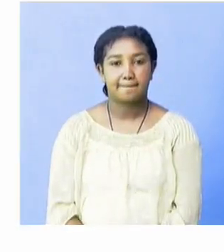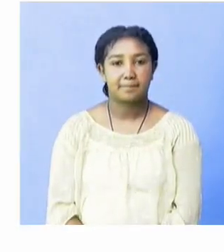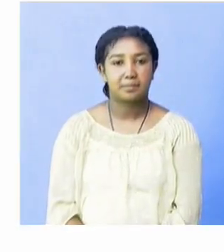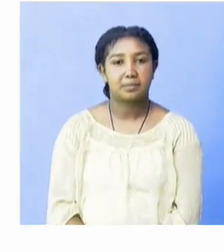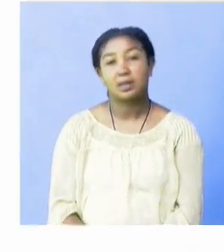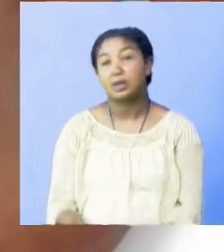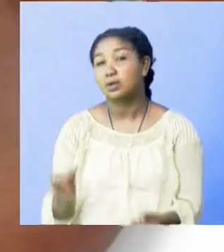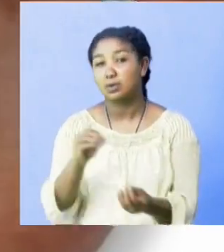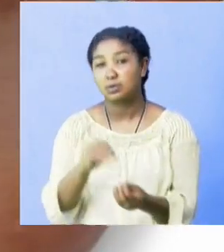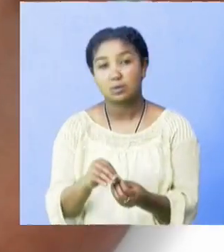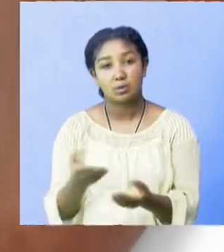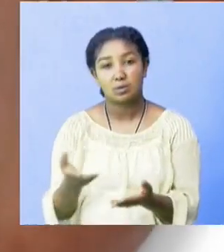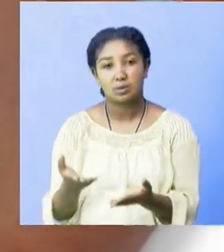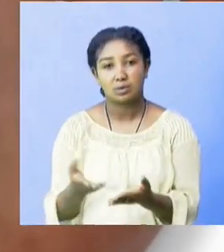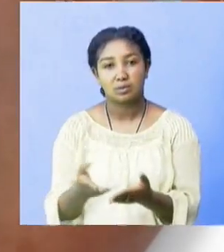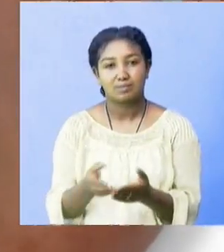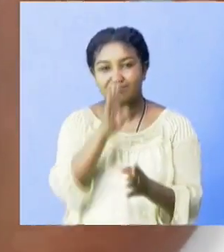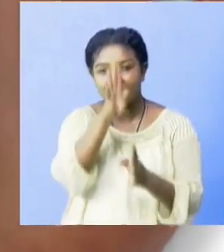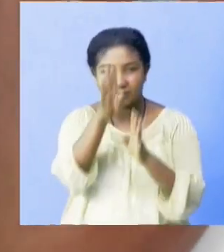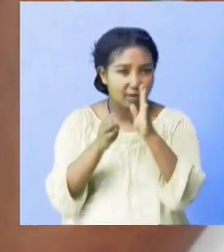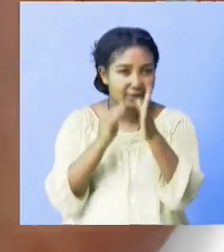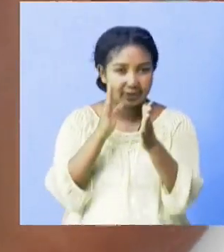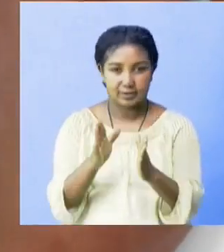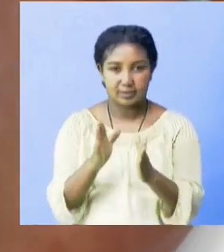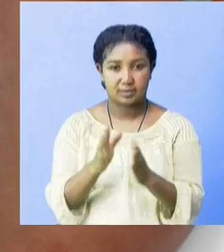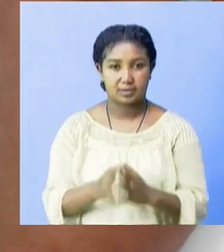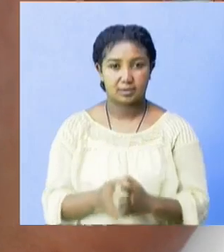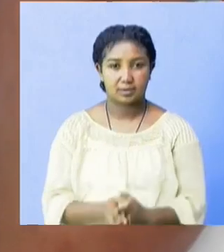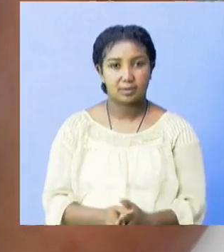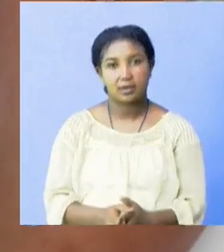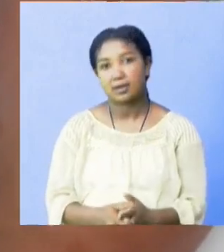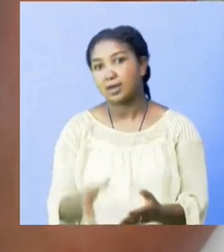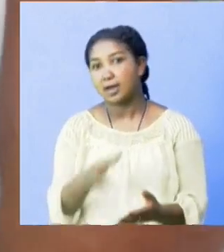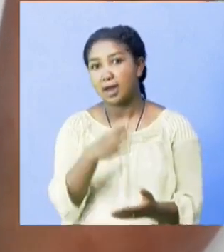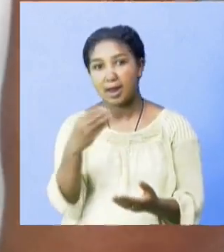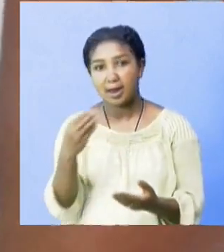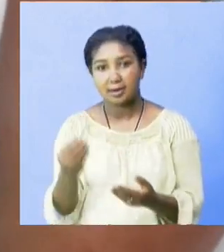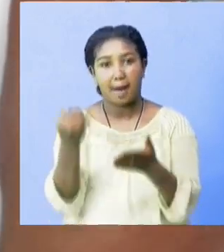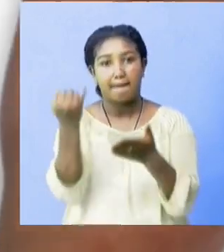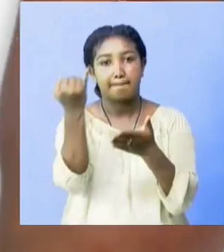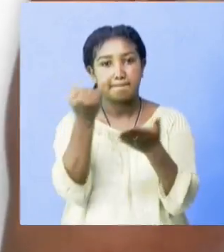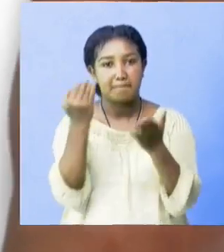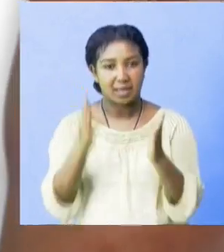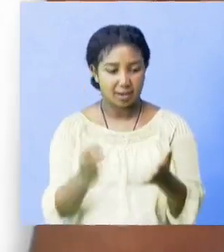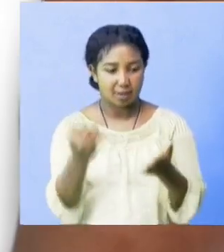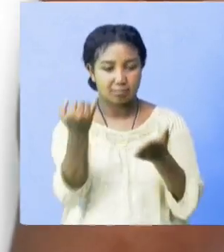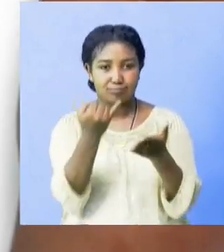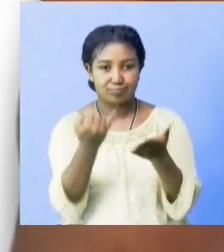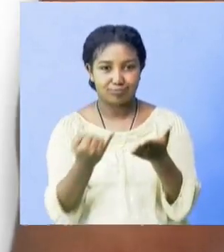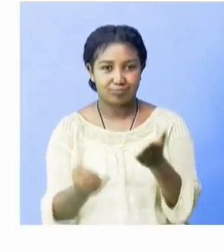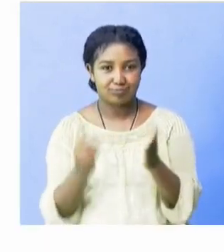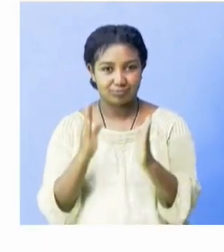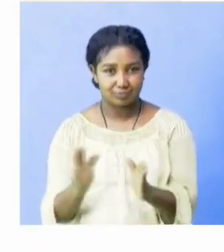and also we called scientist and painter,